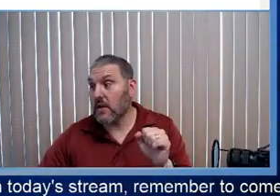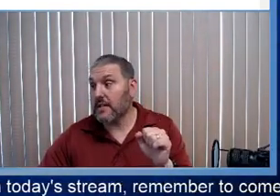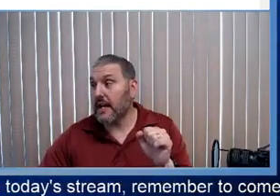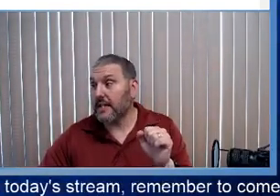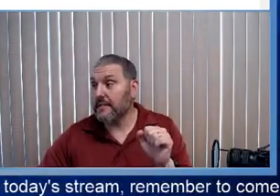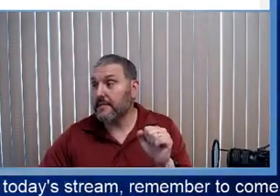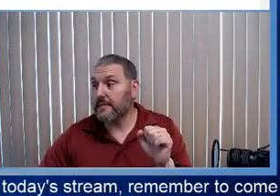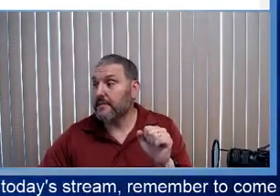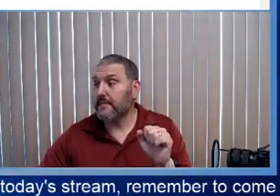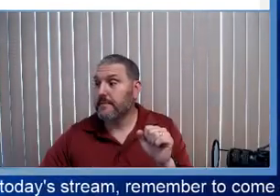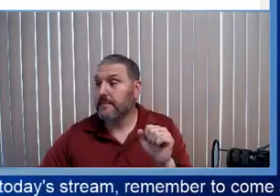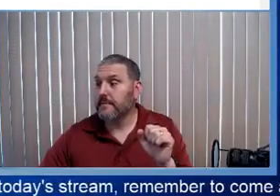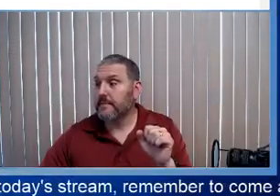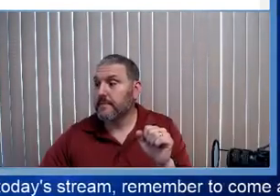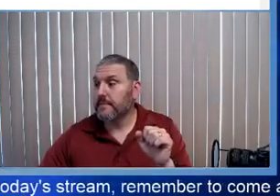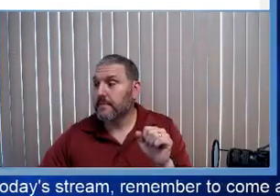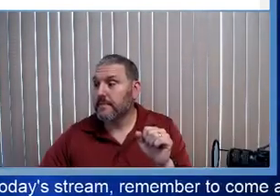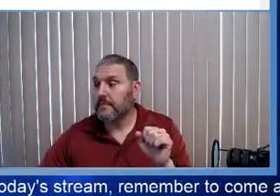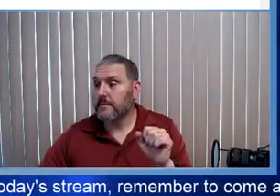sign of a heart attack.